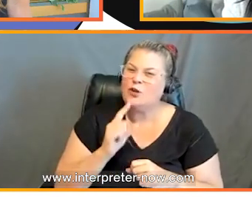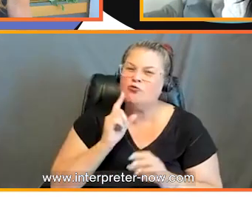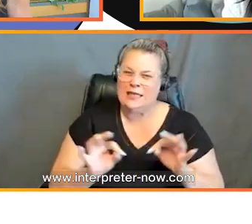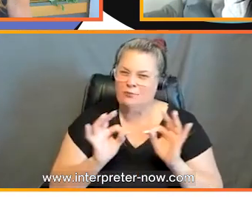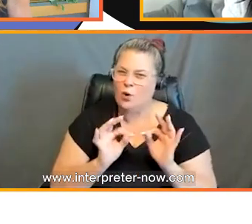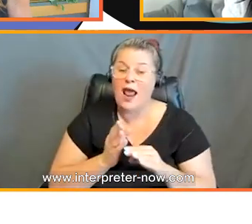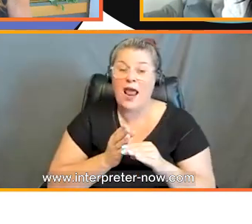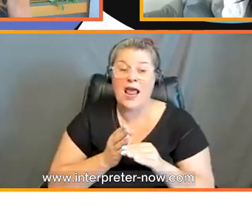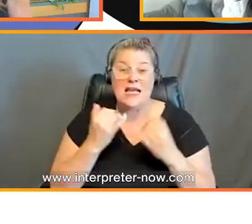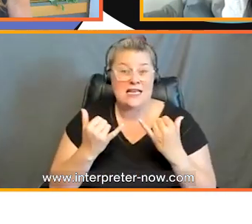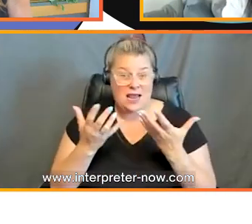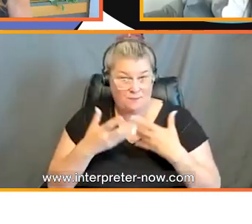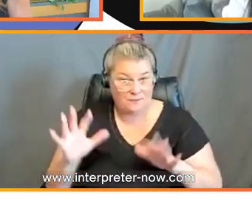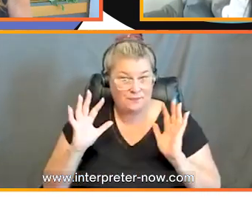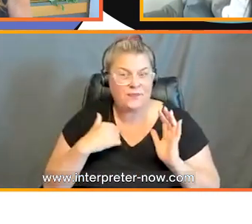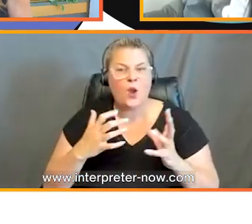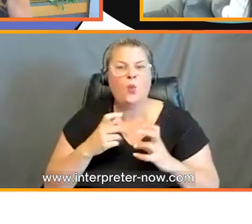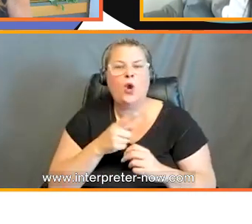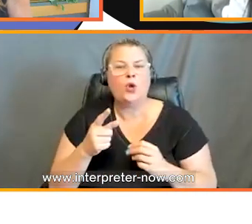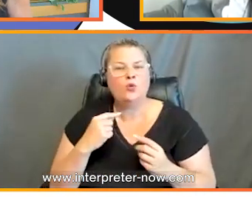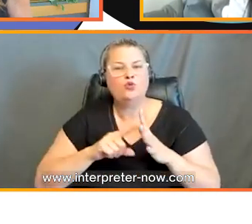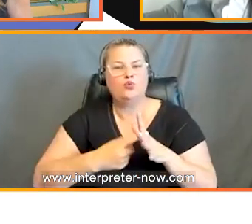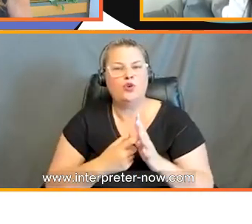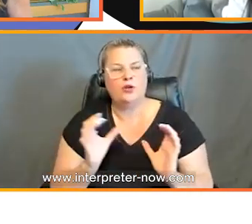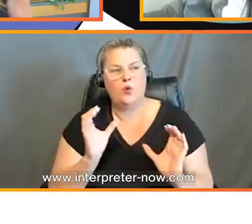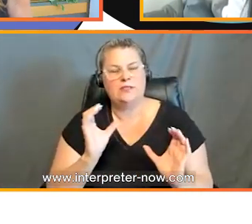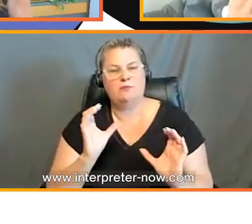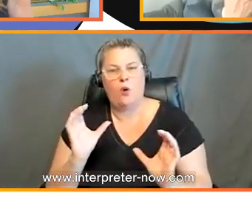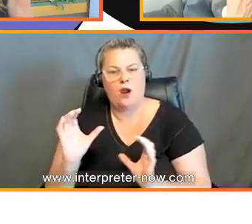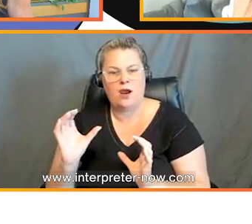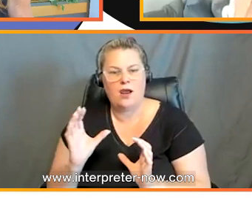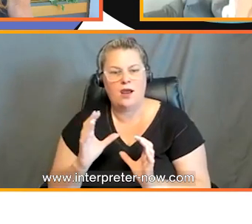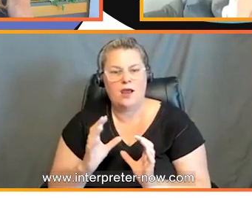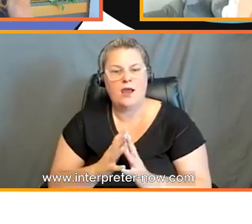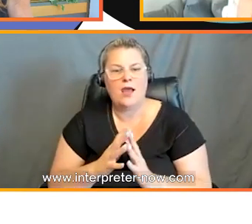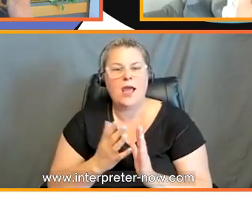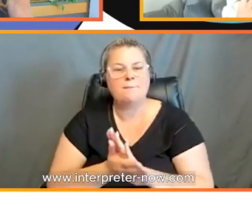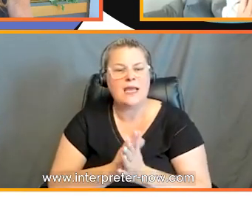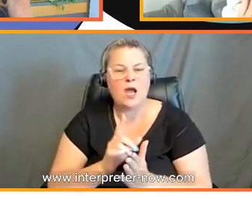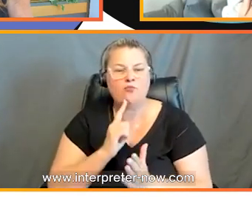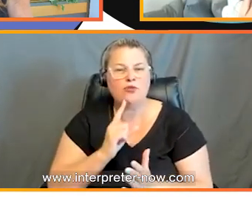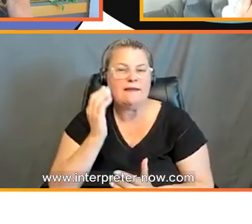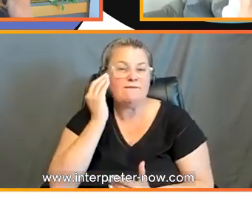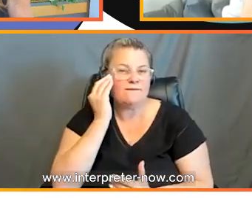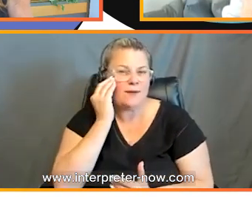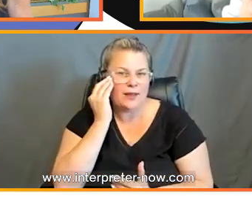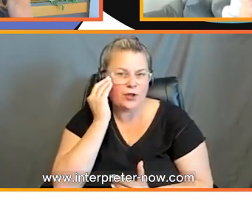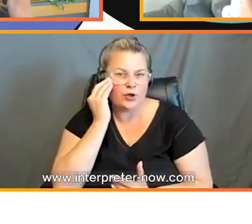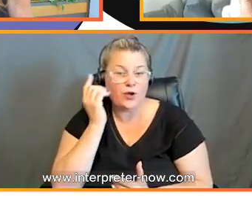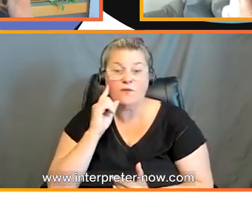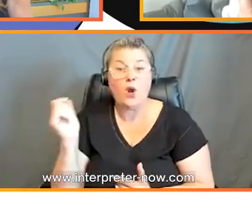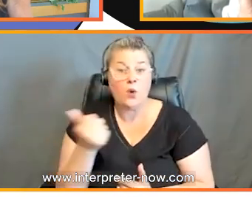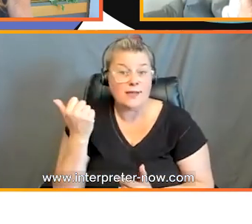important. After today, I want you to start to explore and become really familiar for